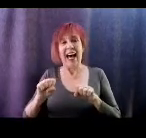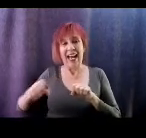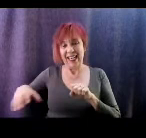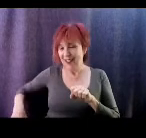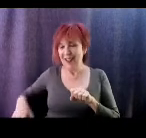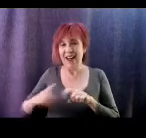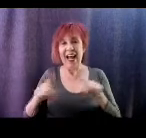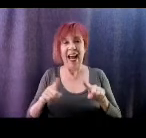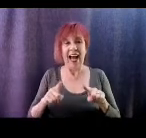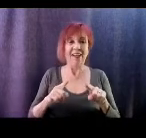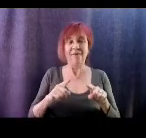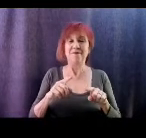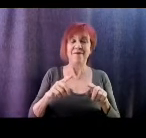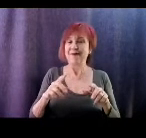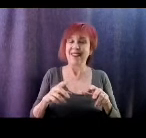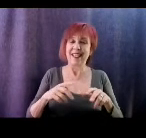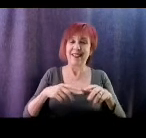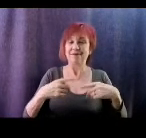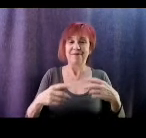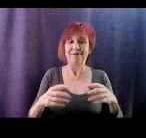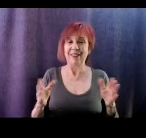maintenance.